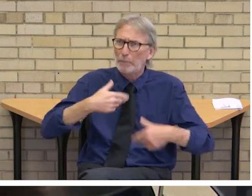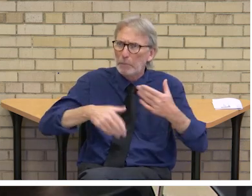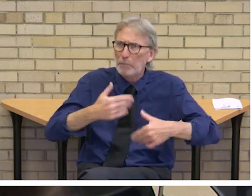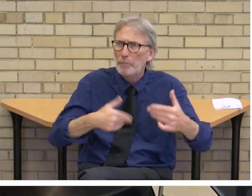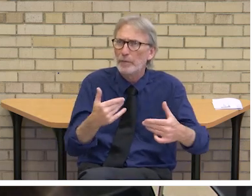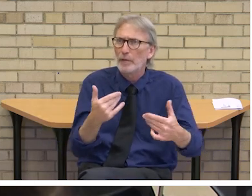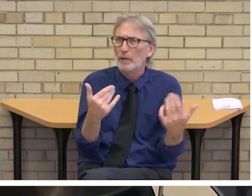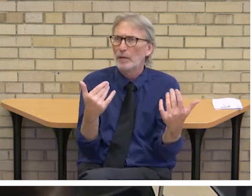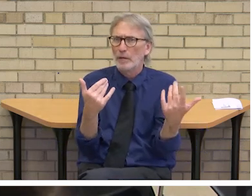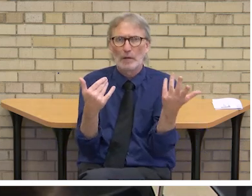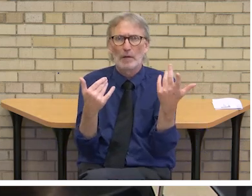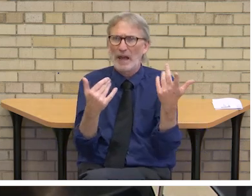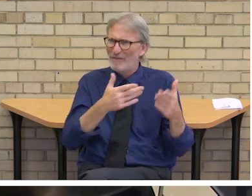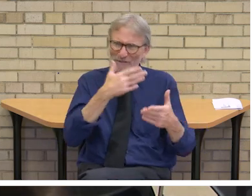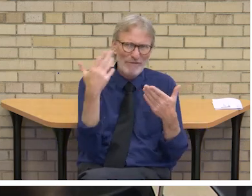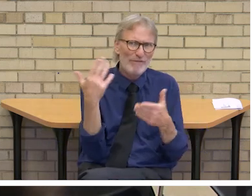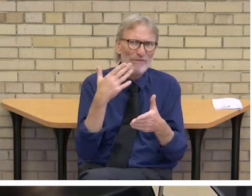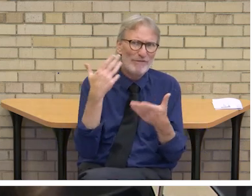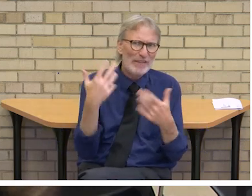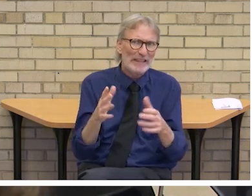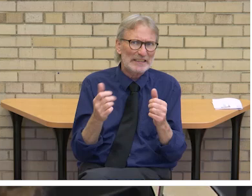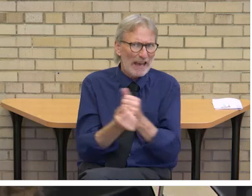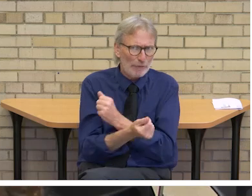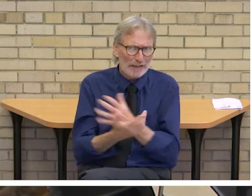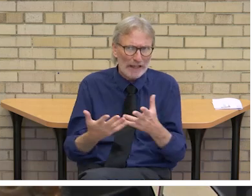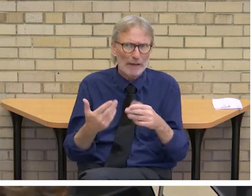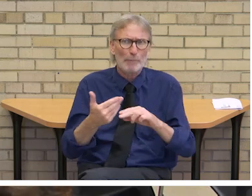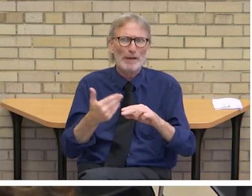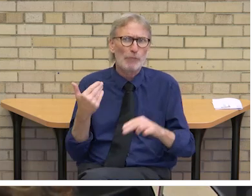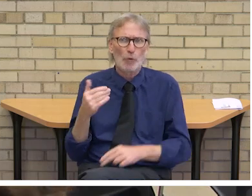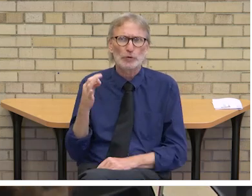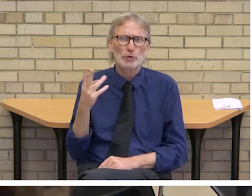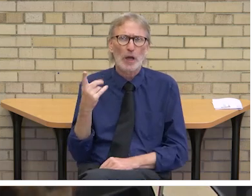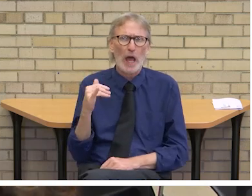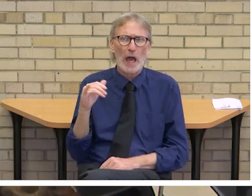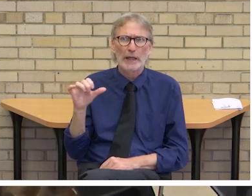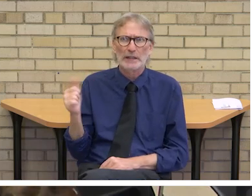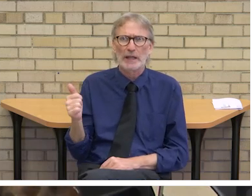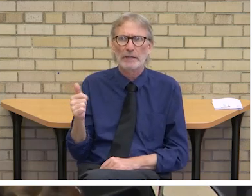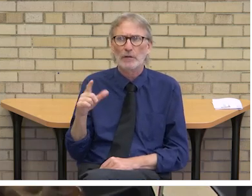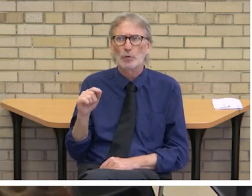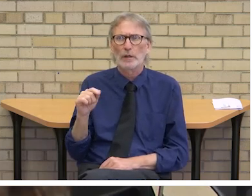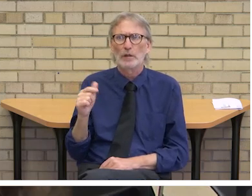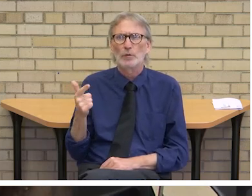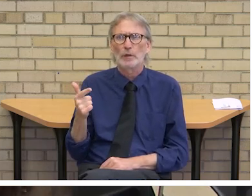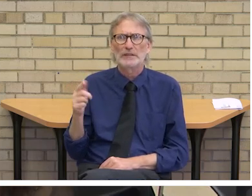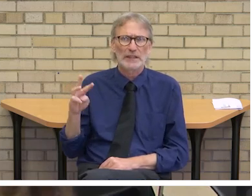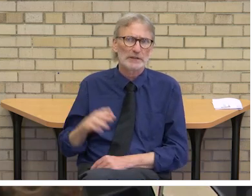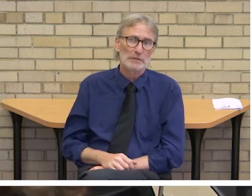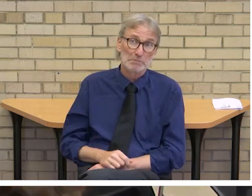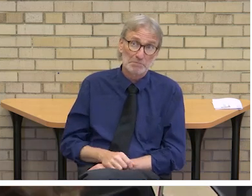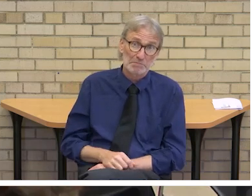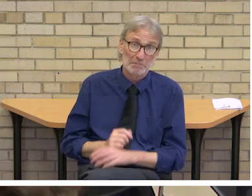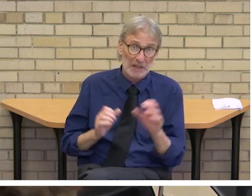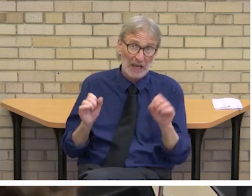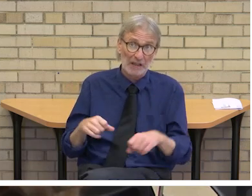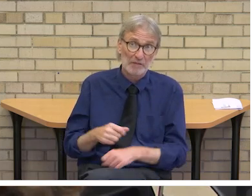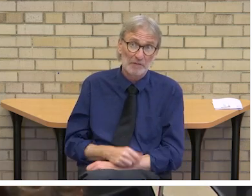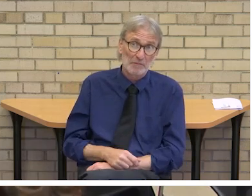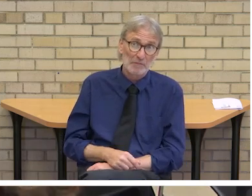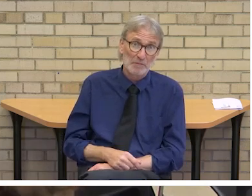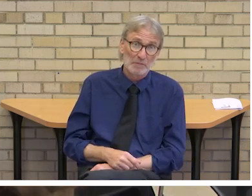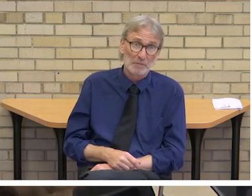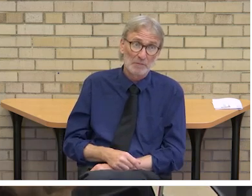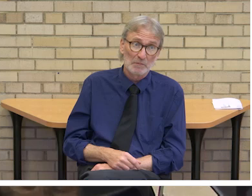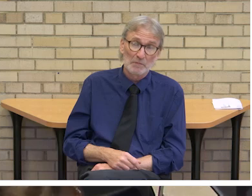project to complete this before that July 10th, 2026 deadline, not after